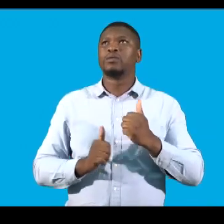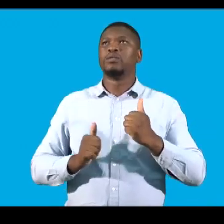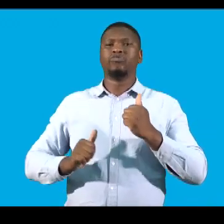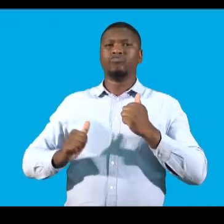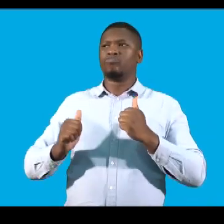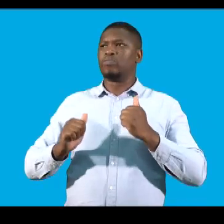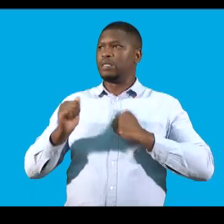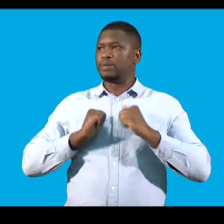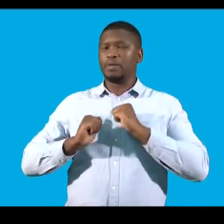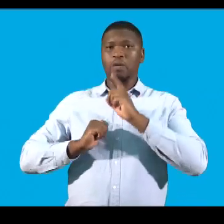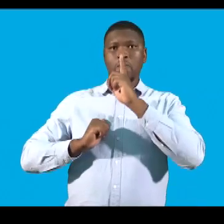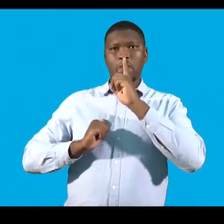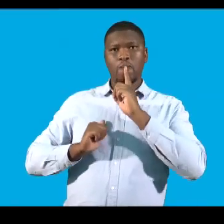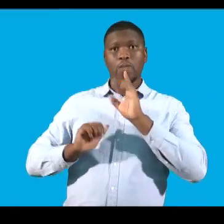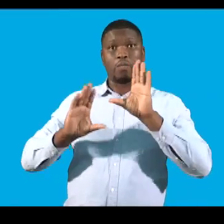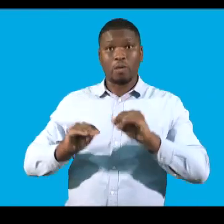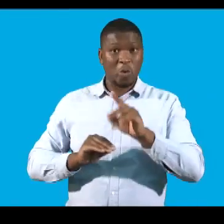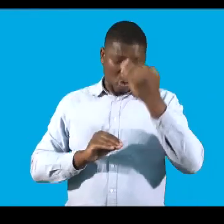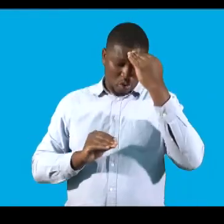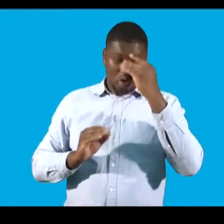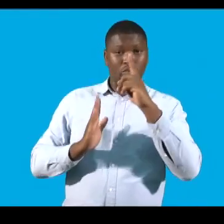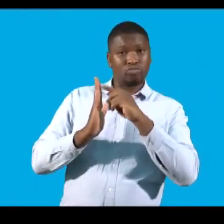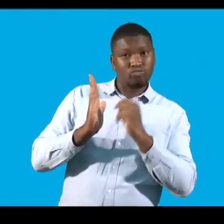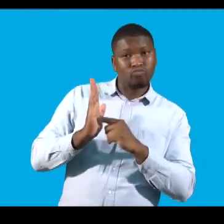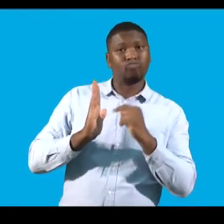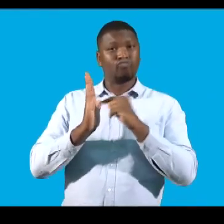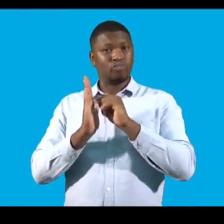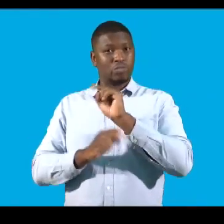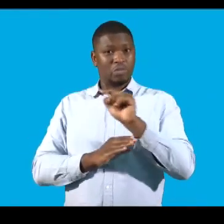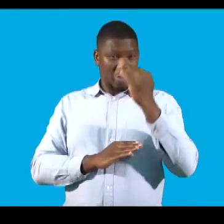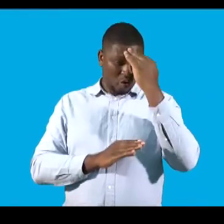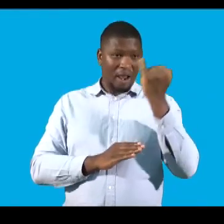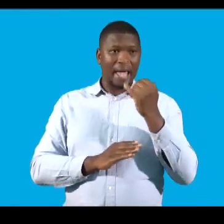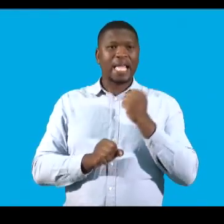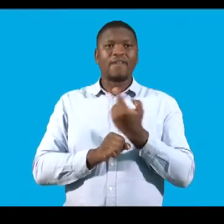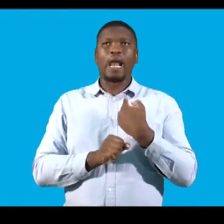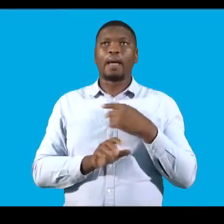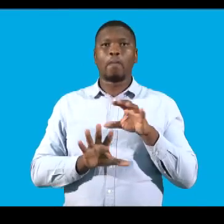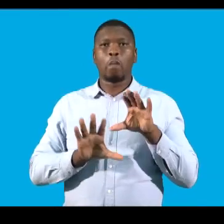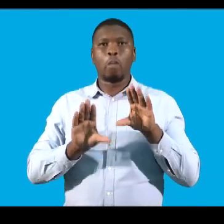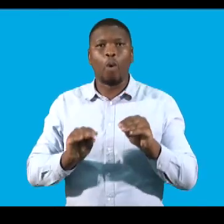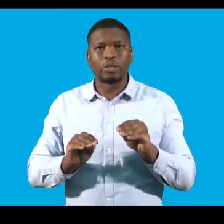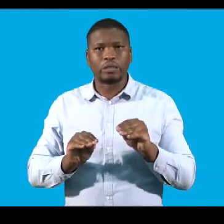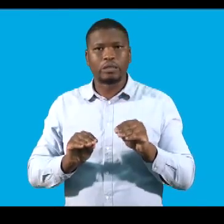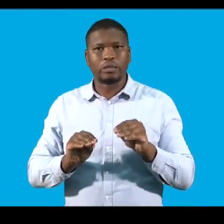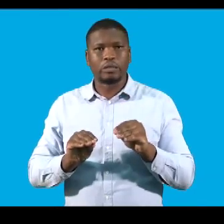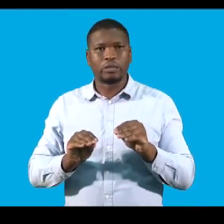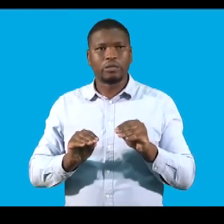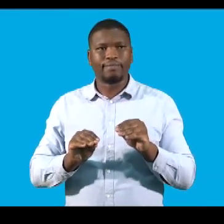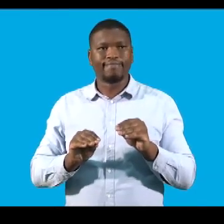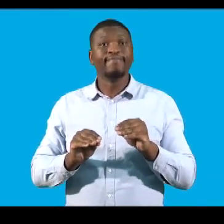pause. So if you know your punctuation, you will know that ellipsis creates a sense of a pause, and then